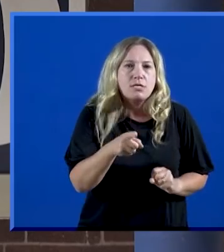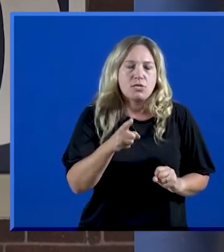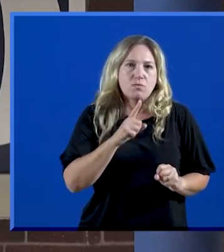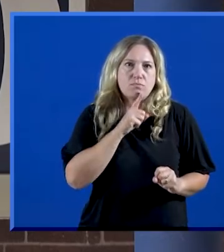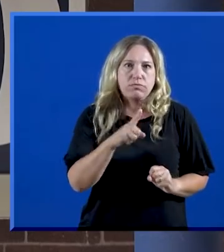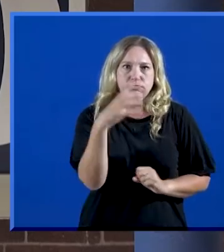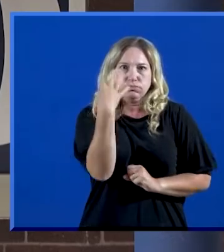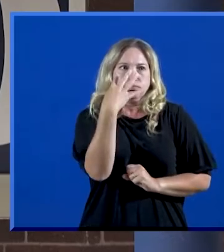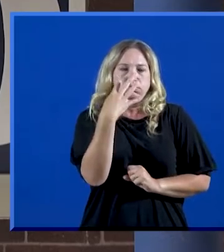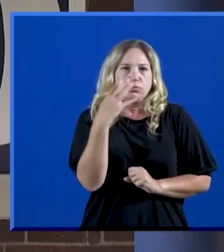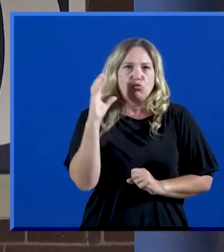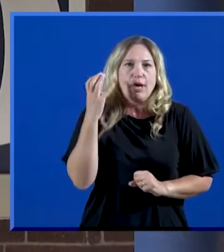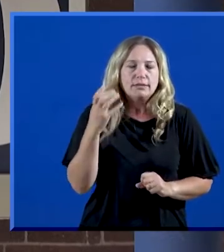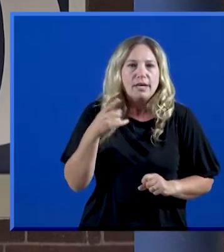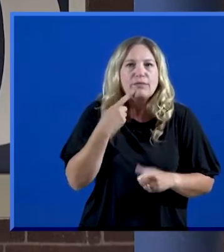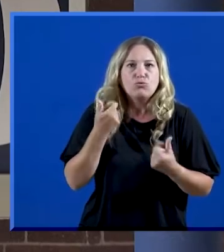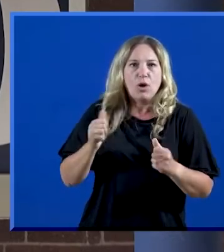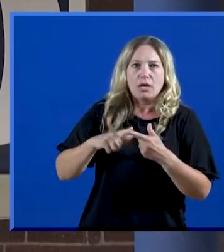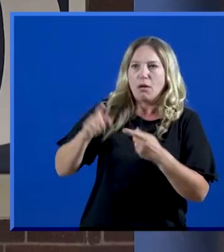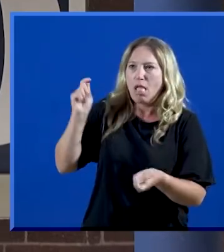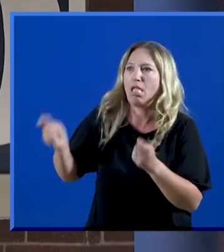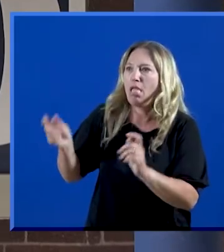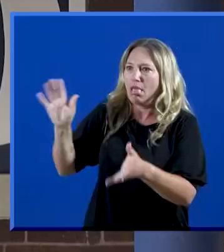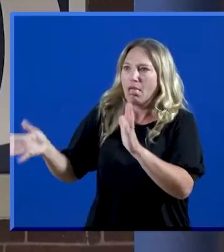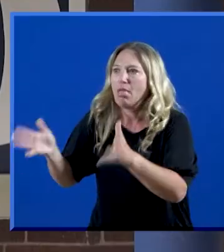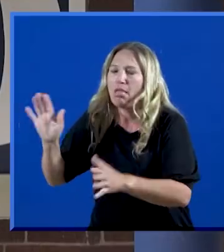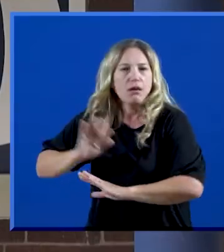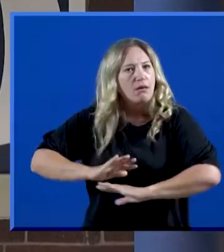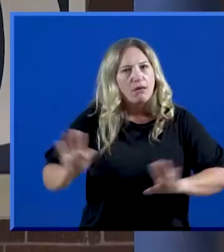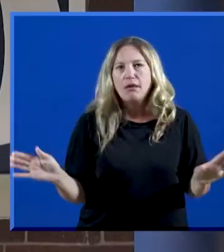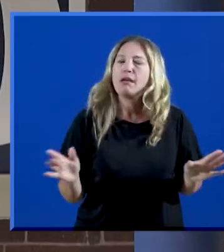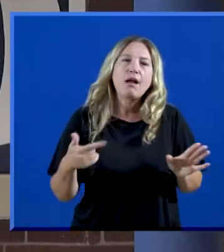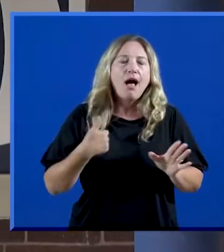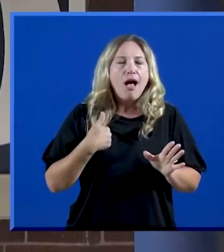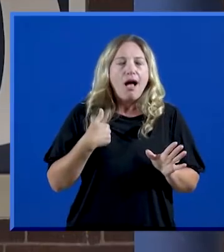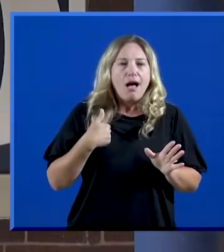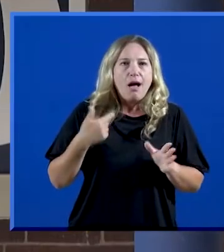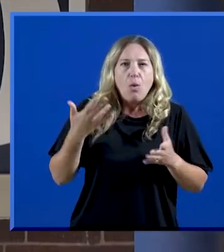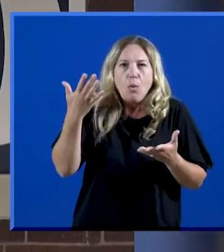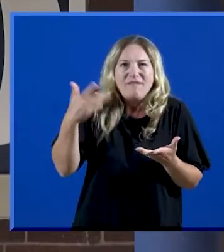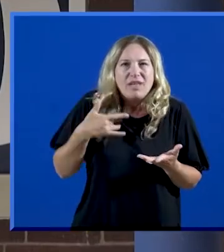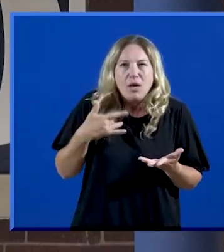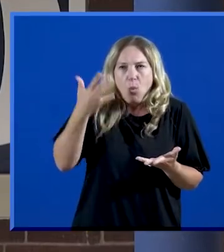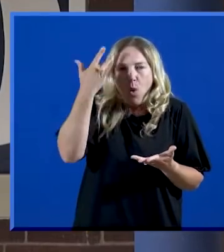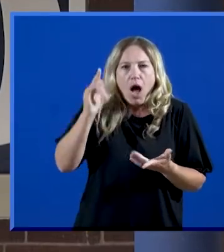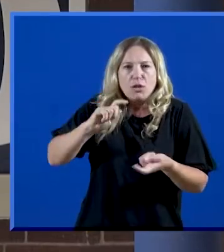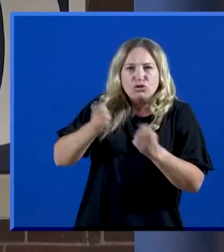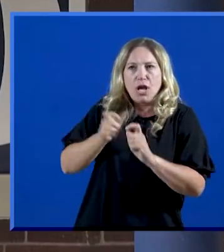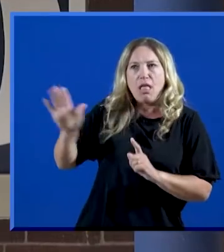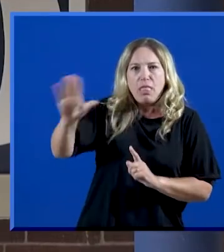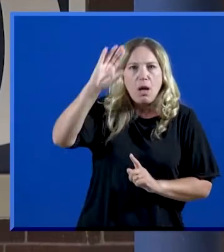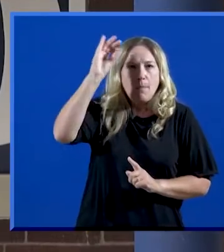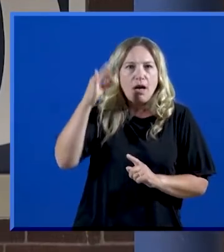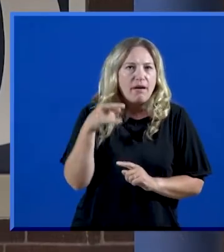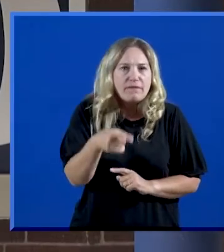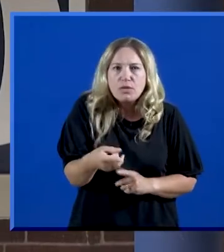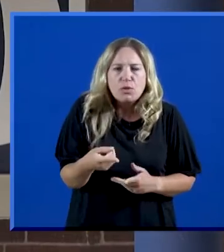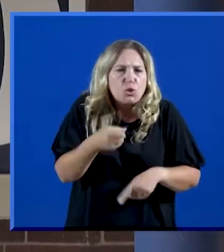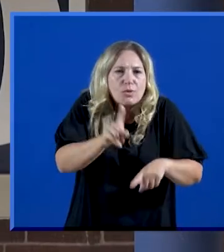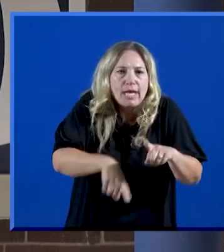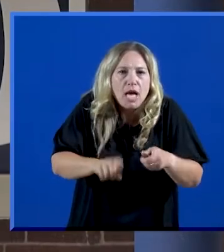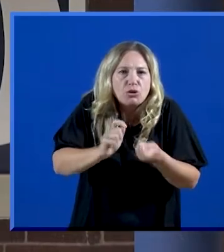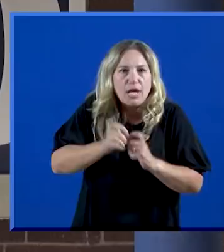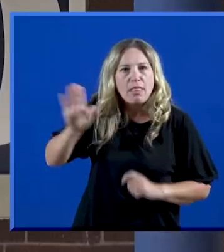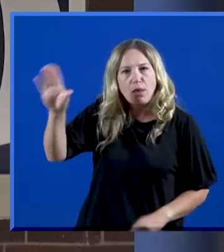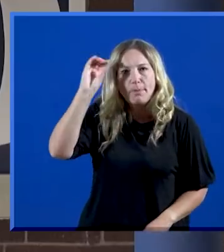You will drive yourself absolutely mad trying to change them. So why spend so much time and energy in trying to change someone's opinion of you